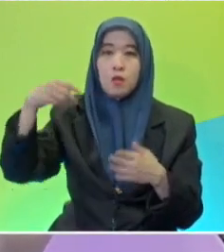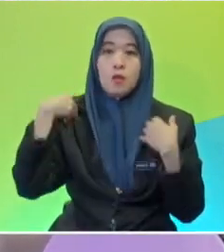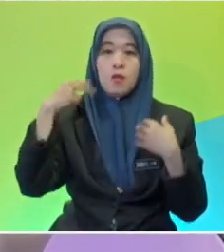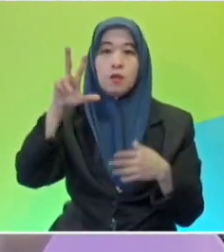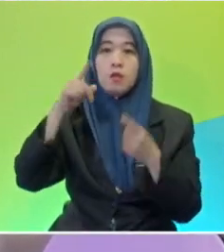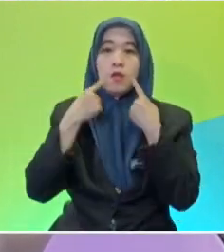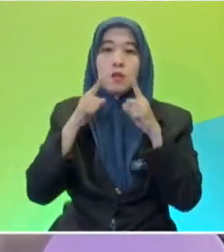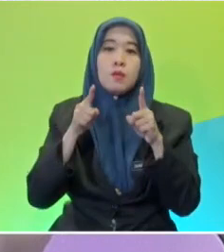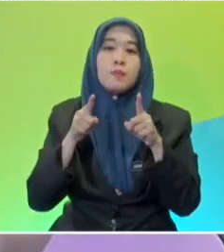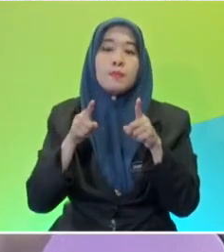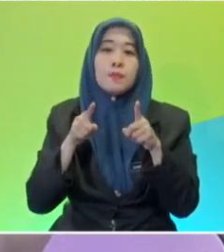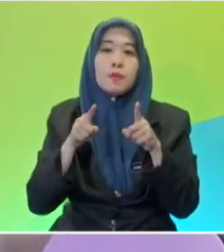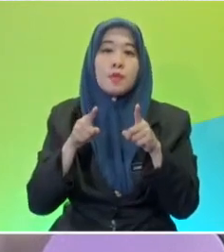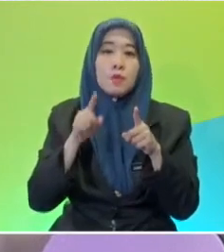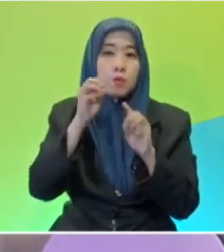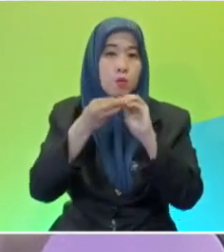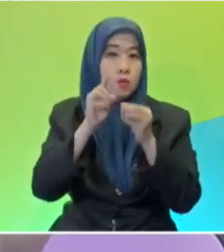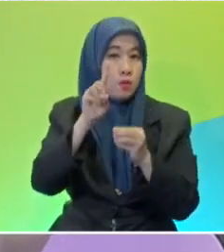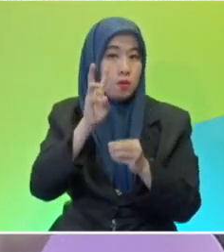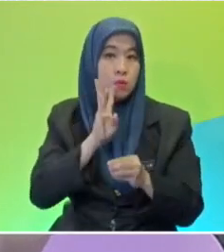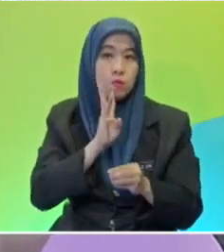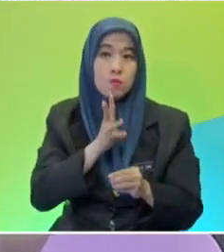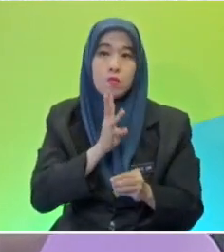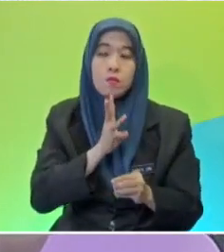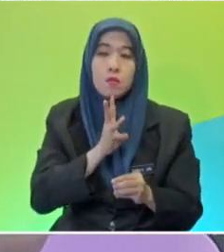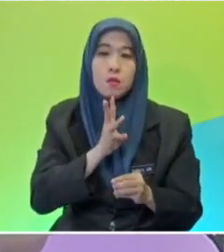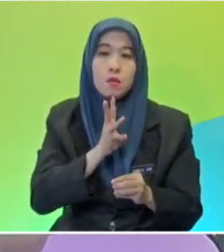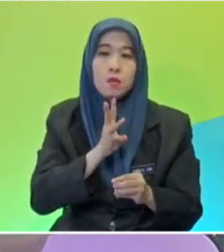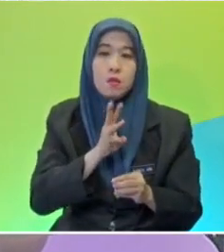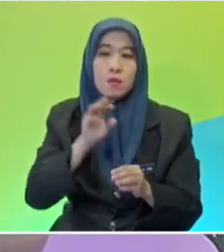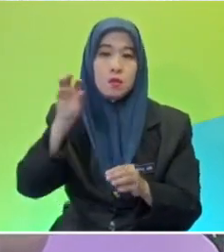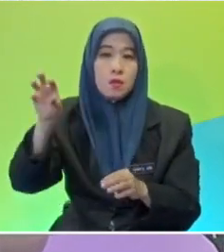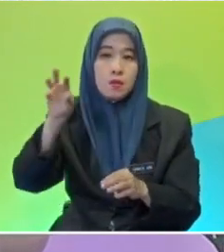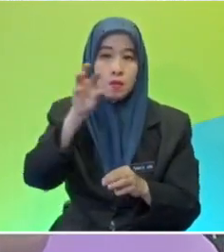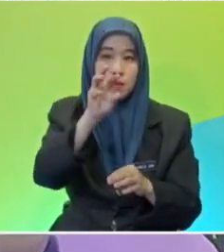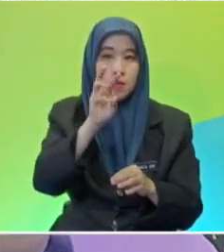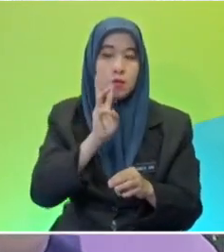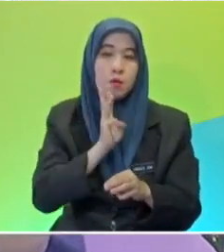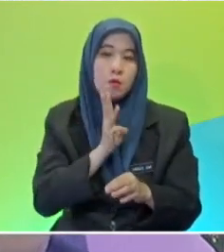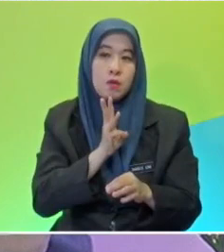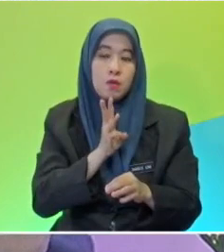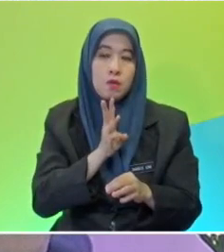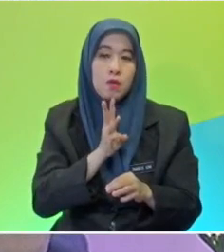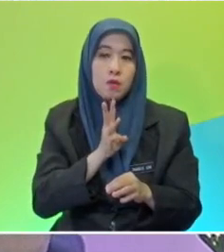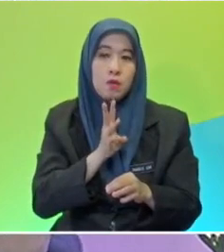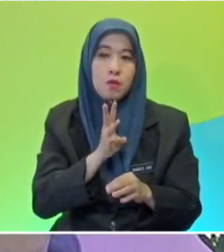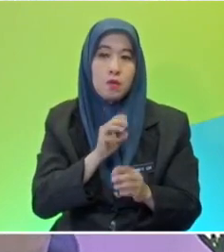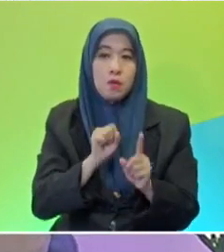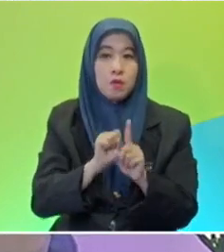Teacher Davy mentioned water. So I'll put water over here. All right. And then